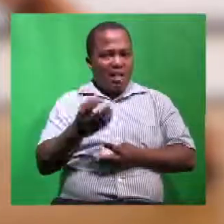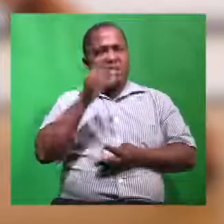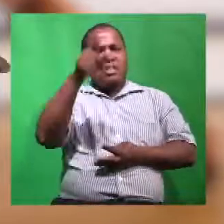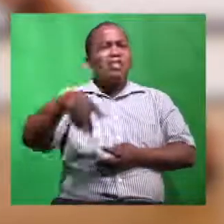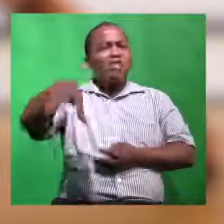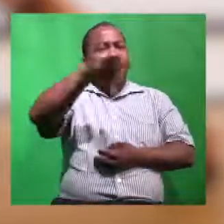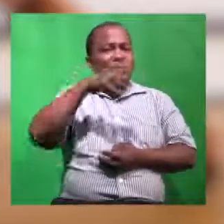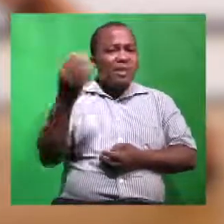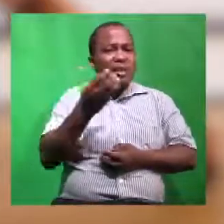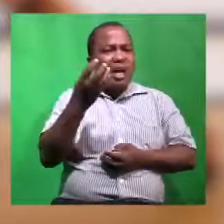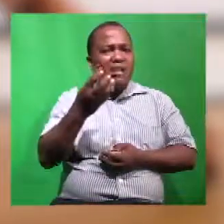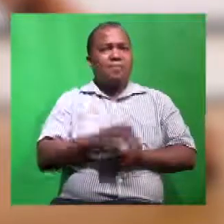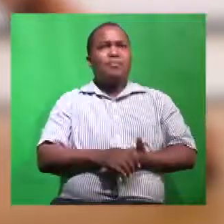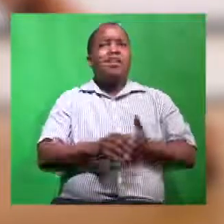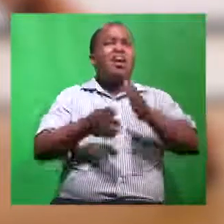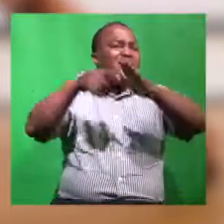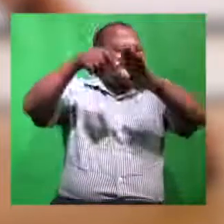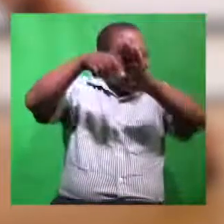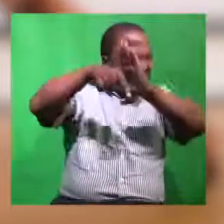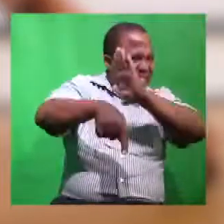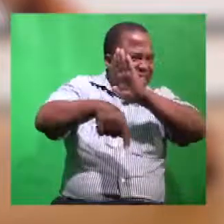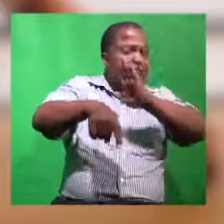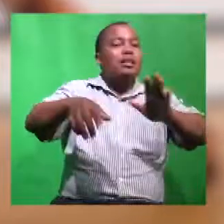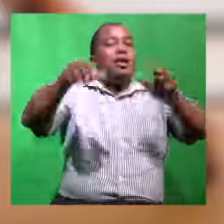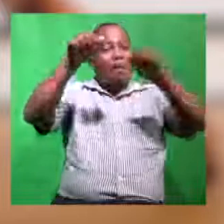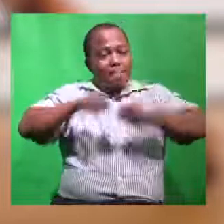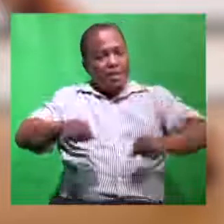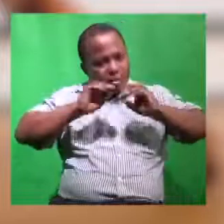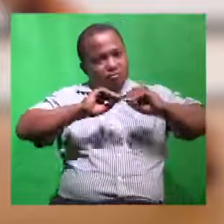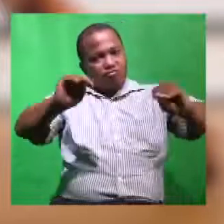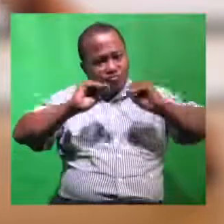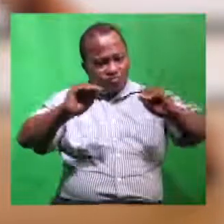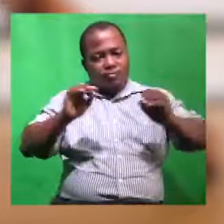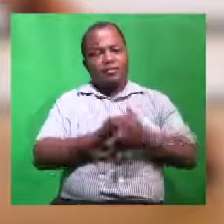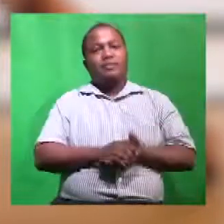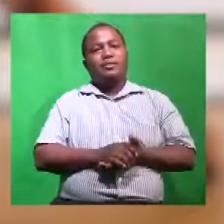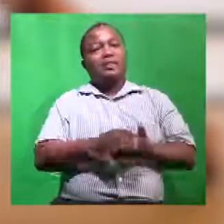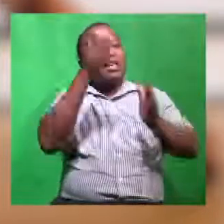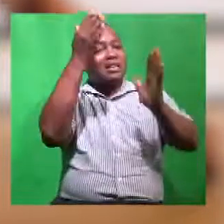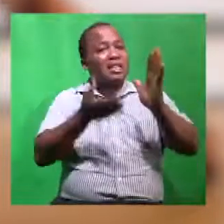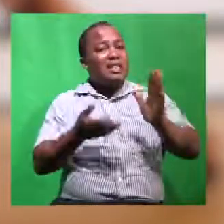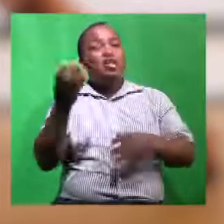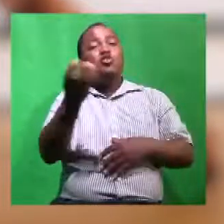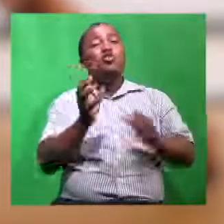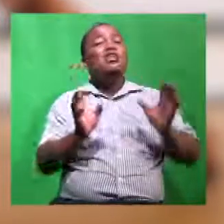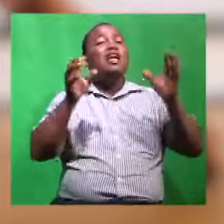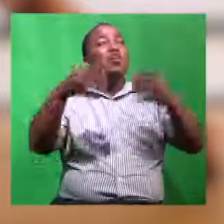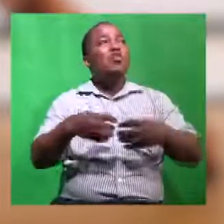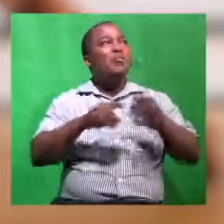those societies, especially in the grassroots there, has to be improved. This social group,